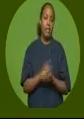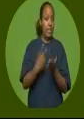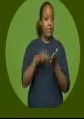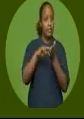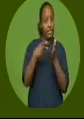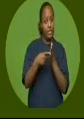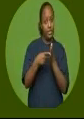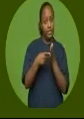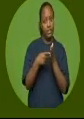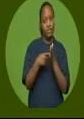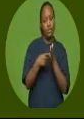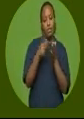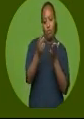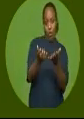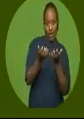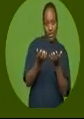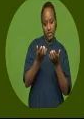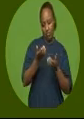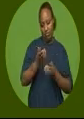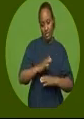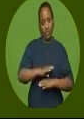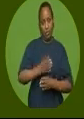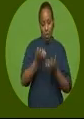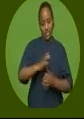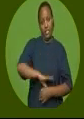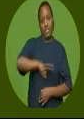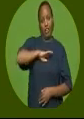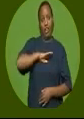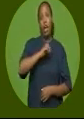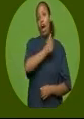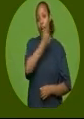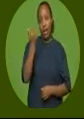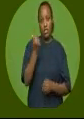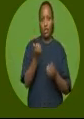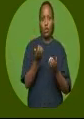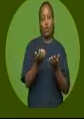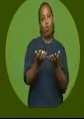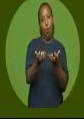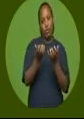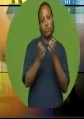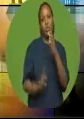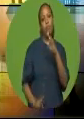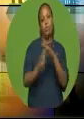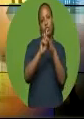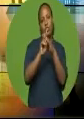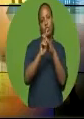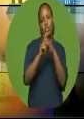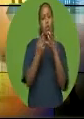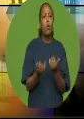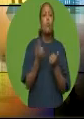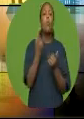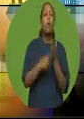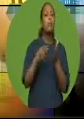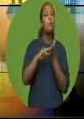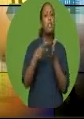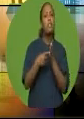It means that when one want is satisfied, another want will emerge. Let's see what